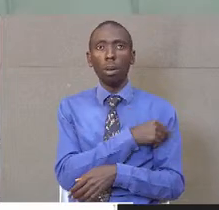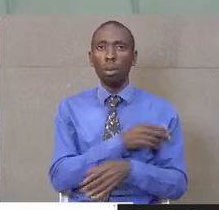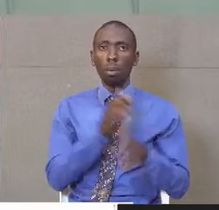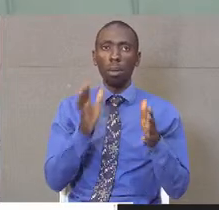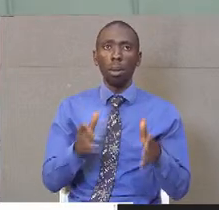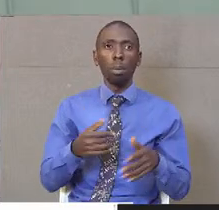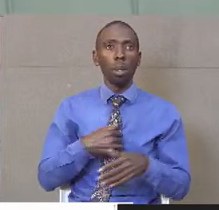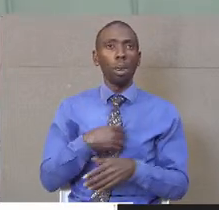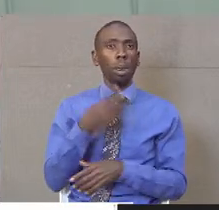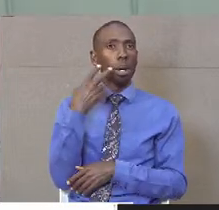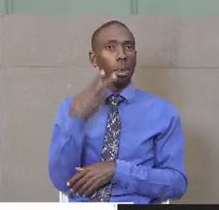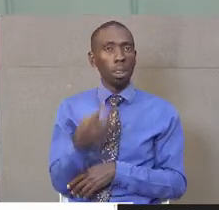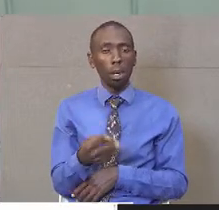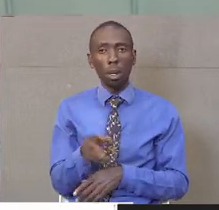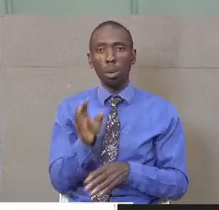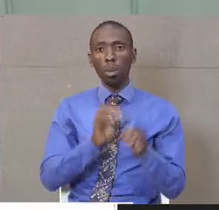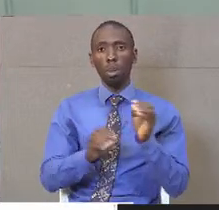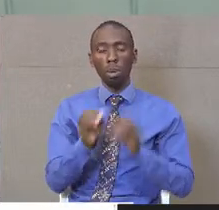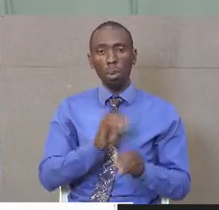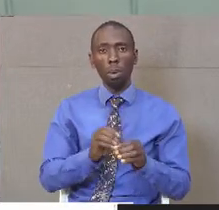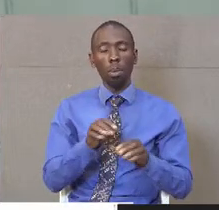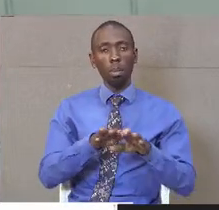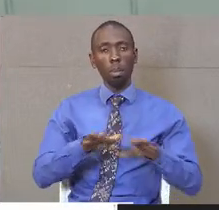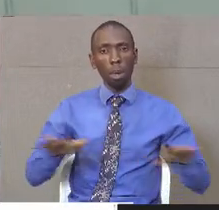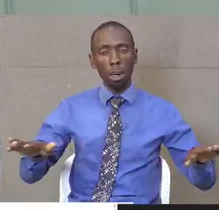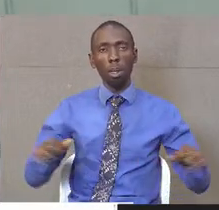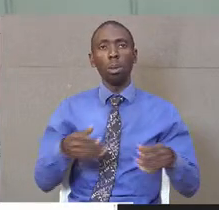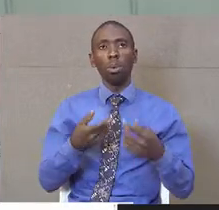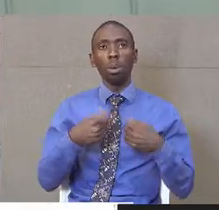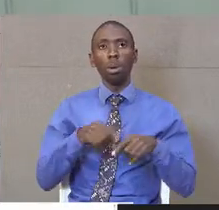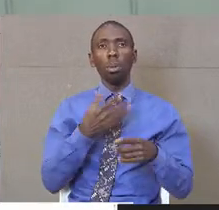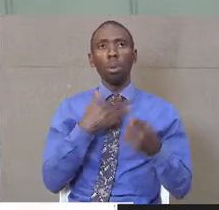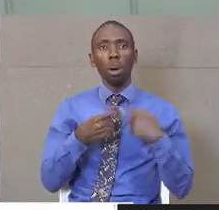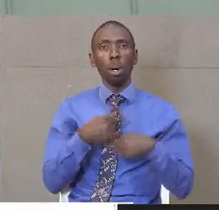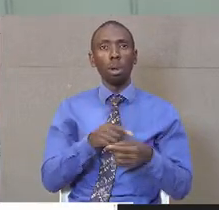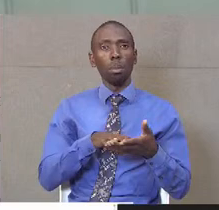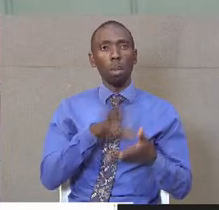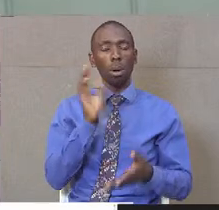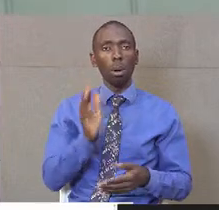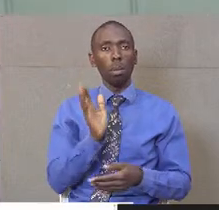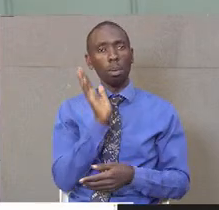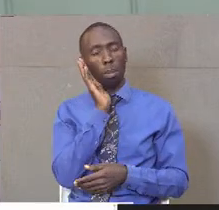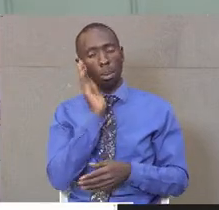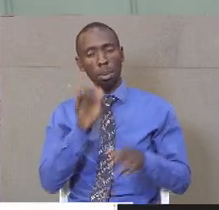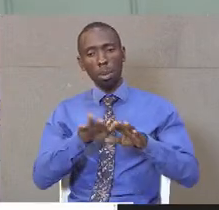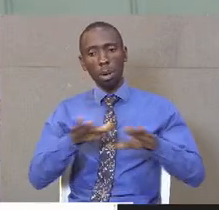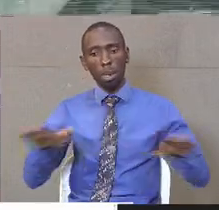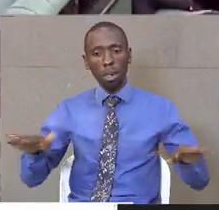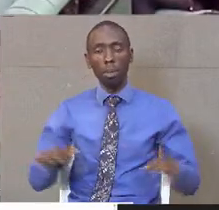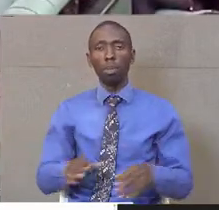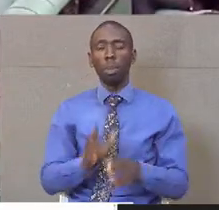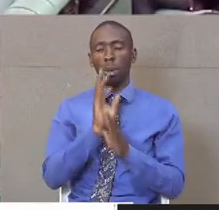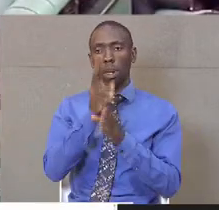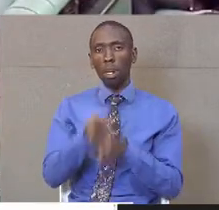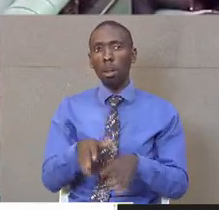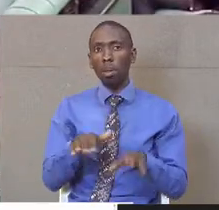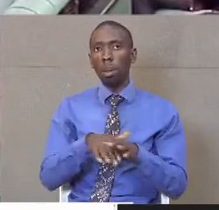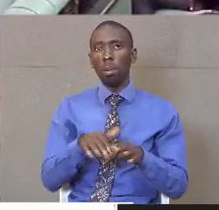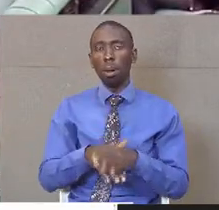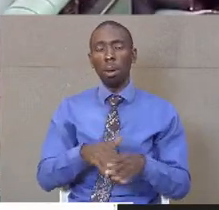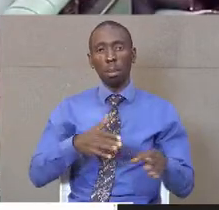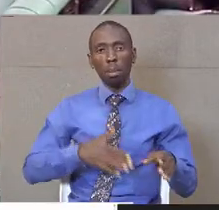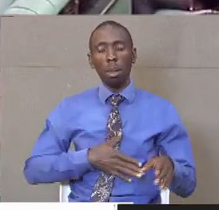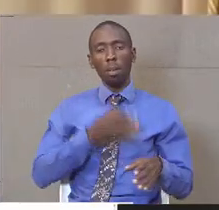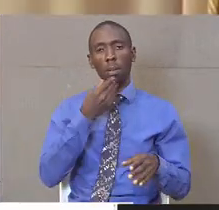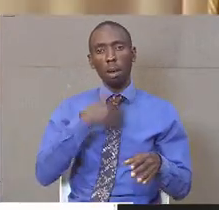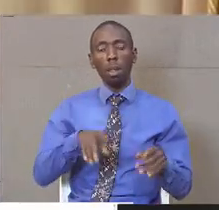lack of beds and I would want more beds at the Cancer Institute. Two. Honorable members, my father also